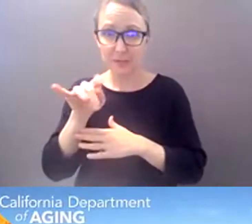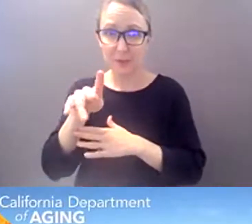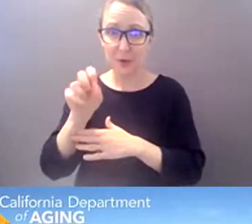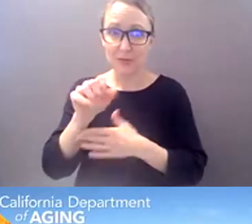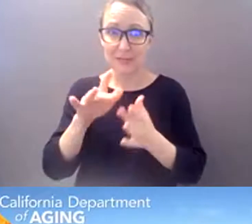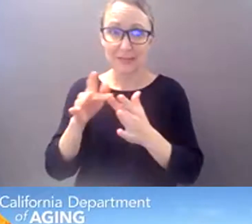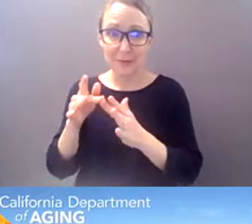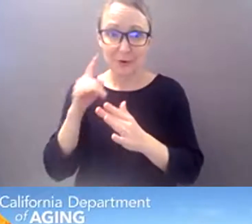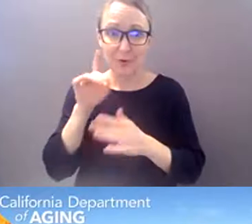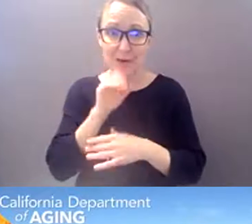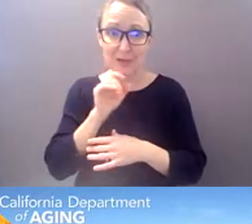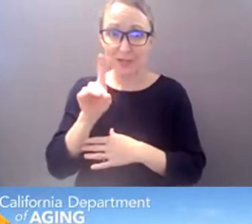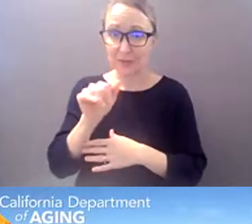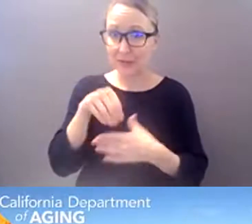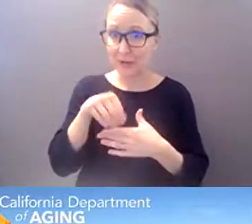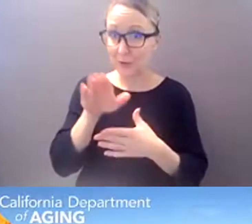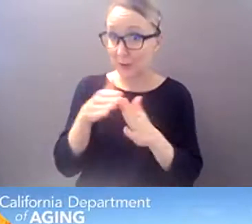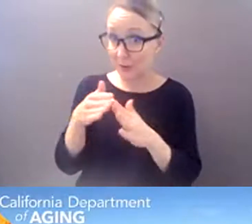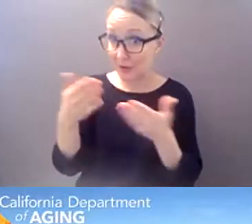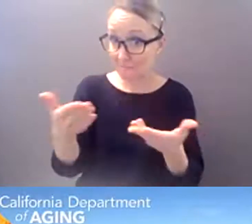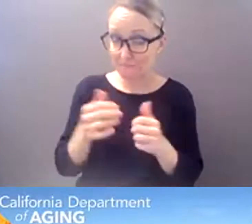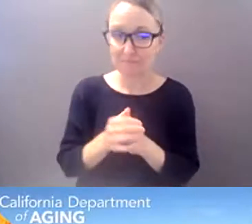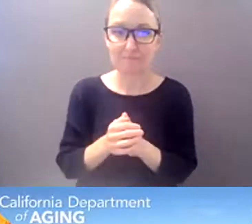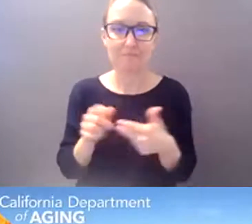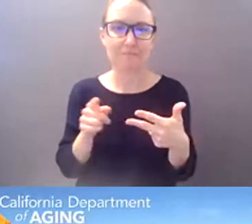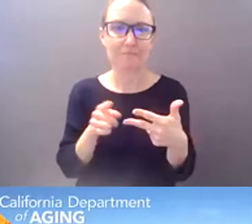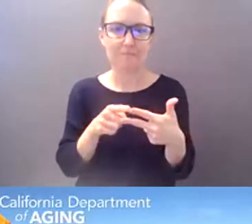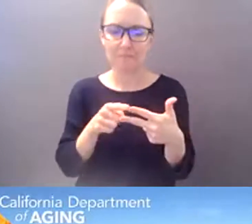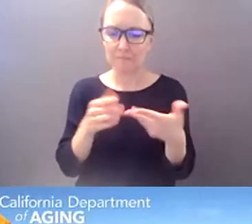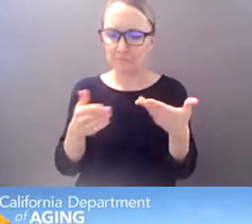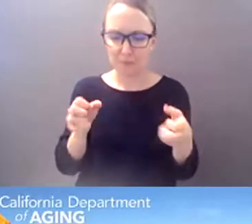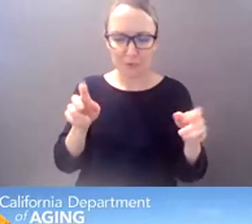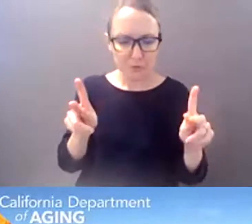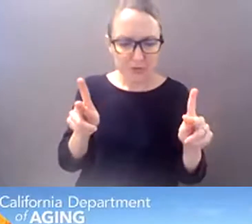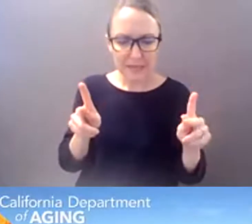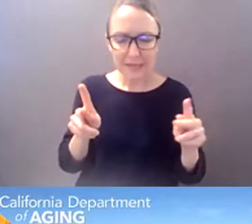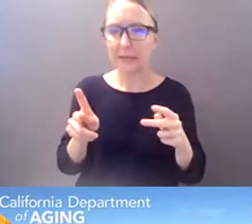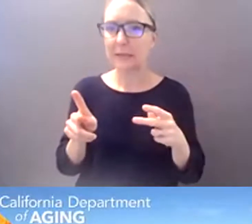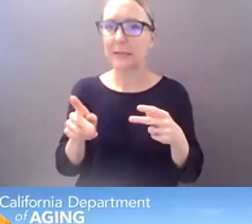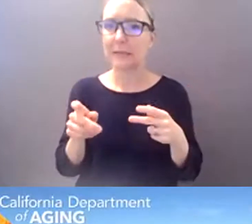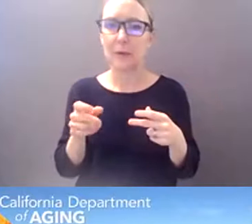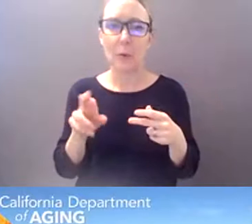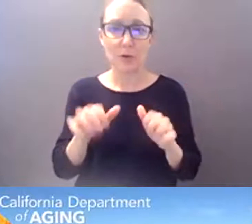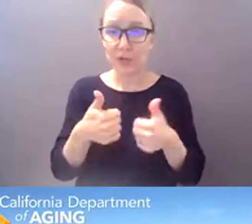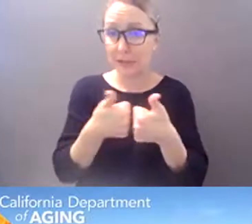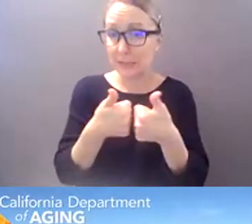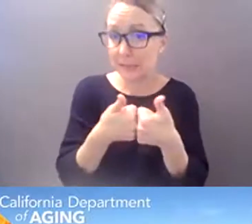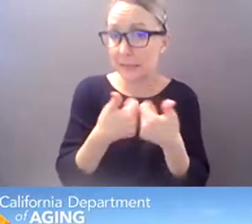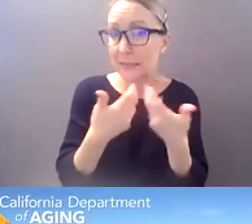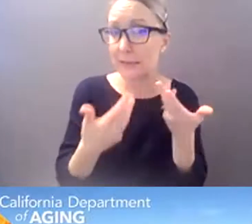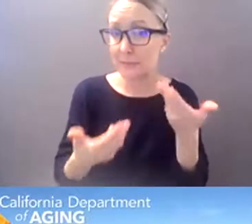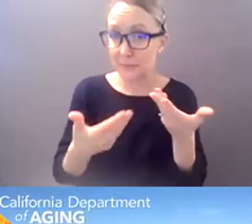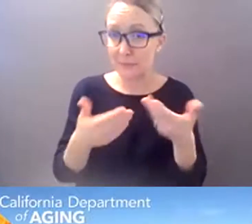disability in your community? We'd like to hear about, what are some opportunities or what may some of the challenges be in your